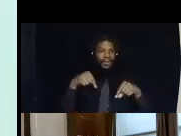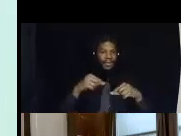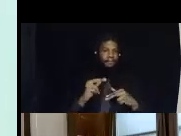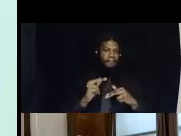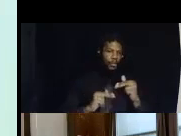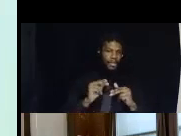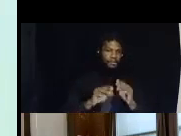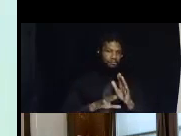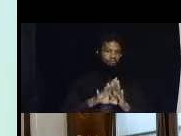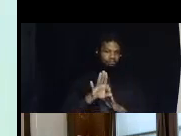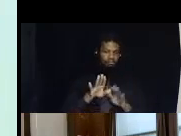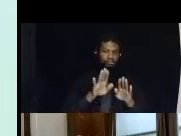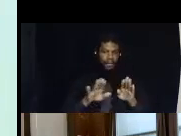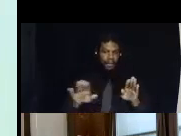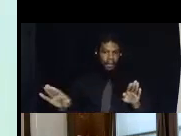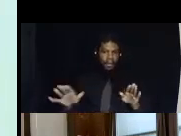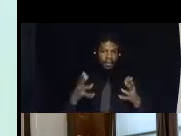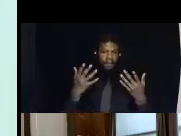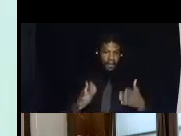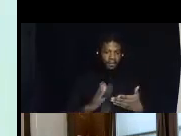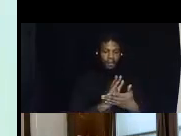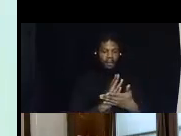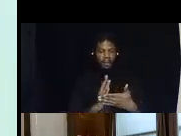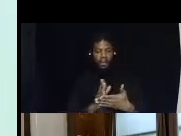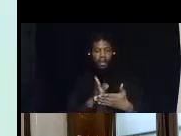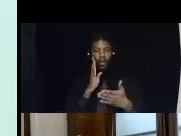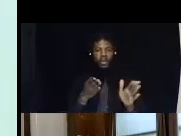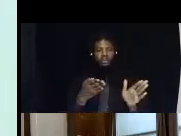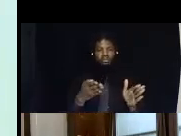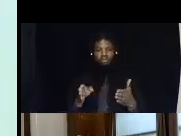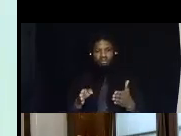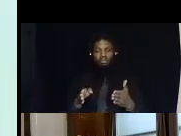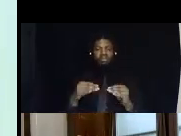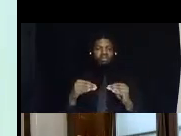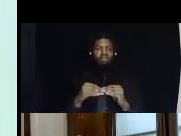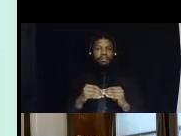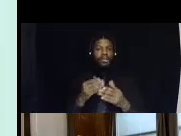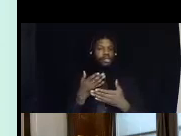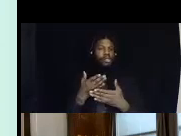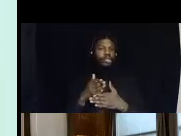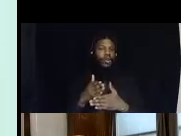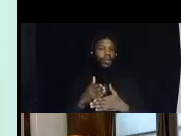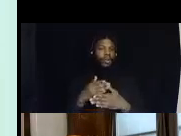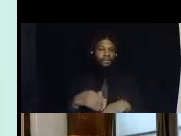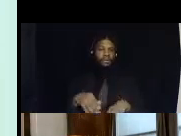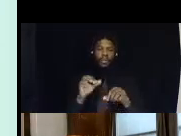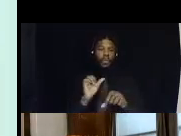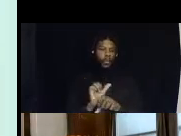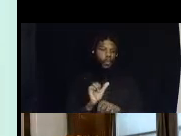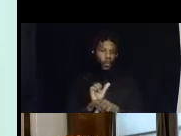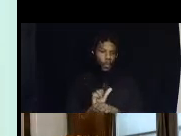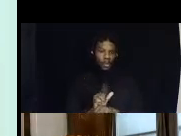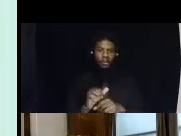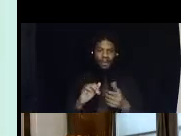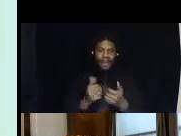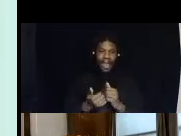building, and then we'll be shifting to sharing the work at our